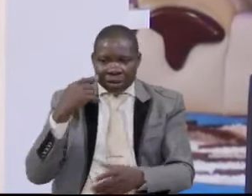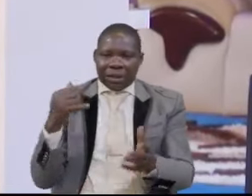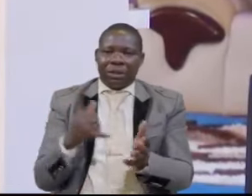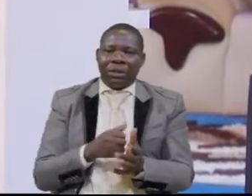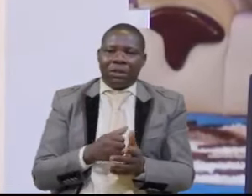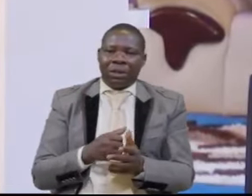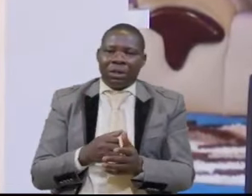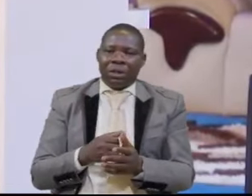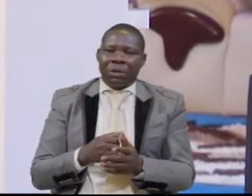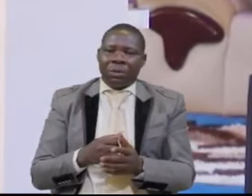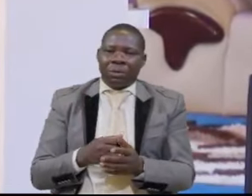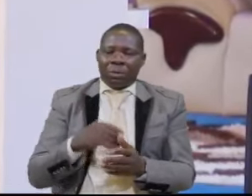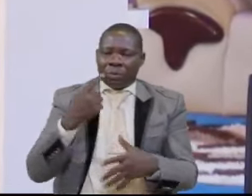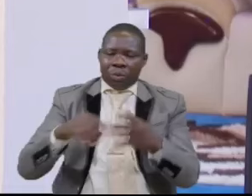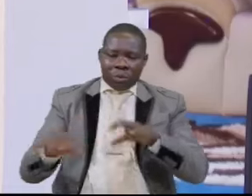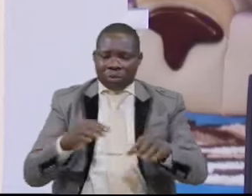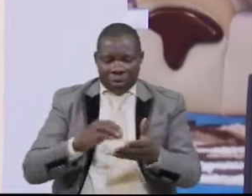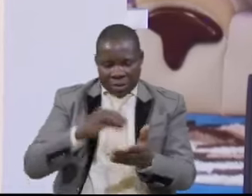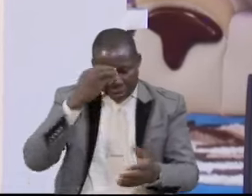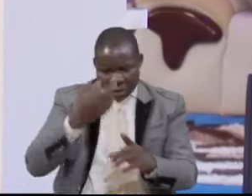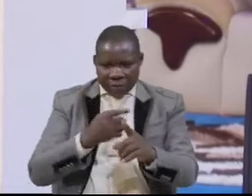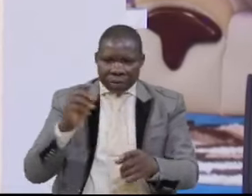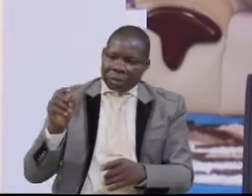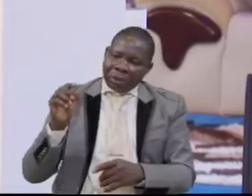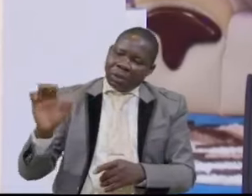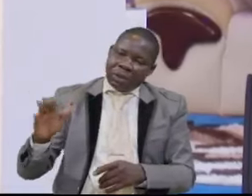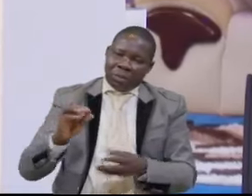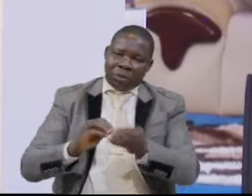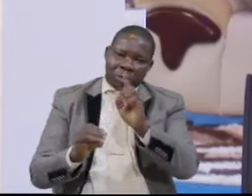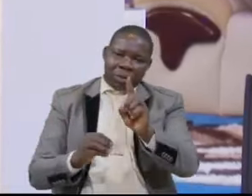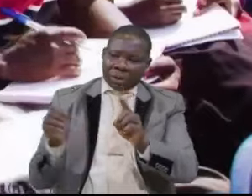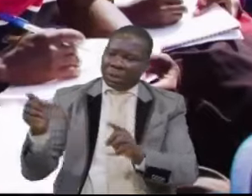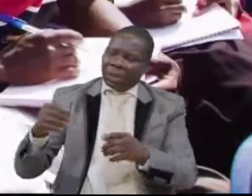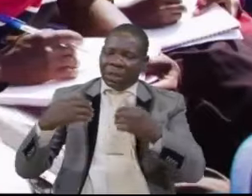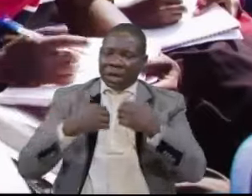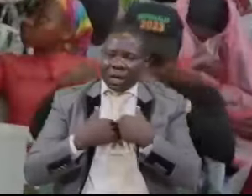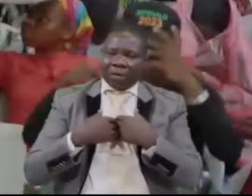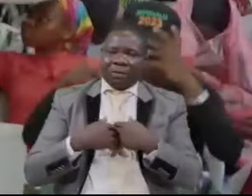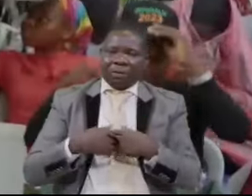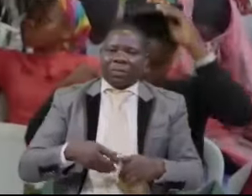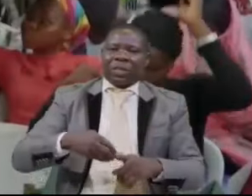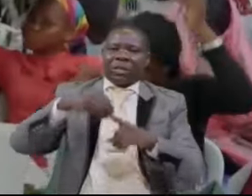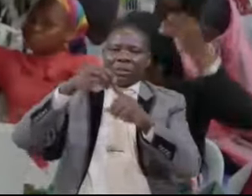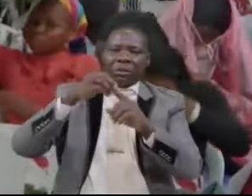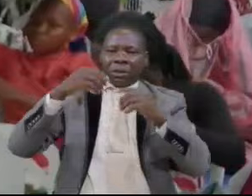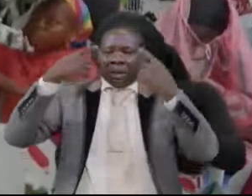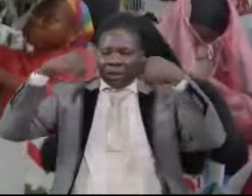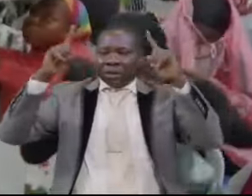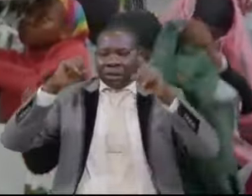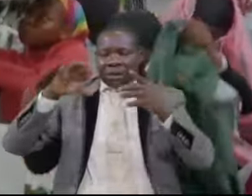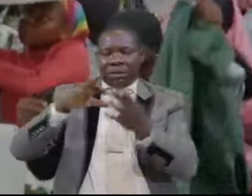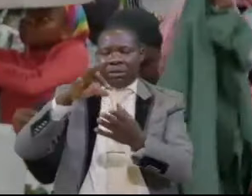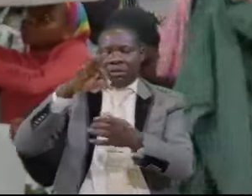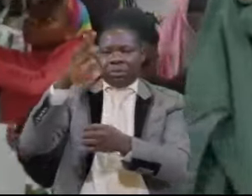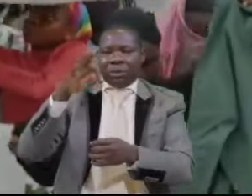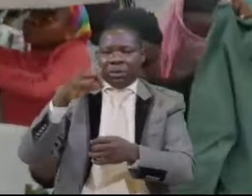Number one, he had exceptional, excellent spirit. The spirit you have when the